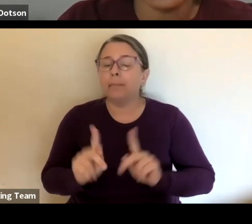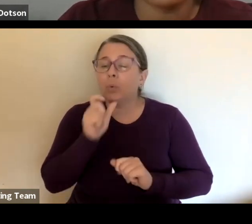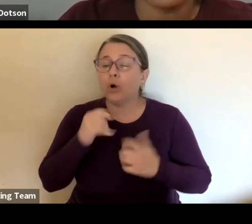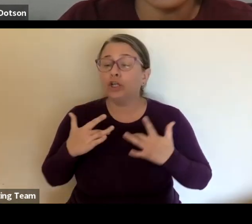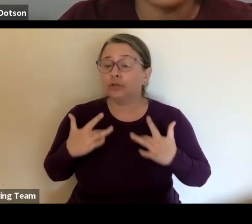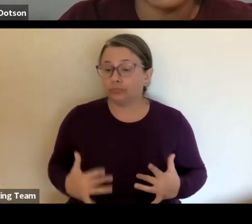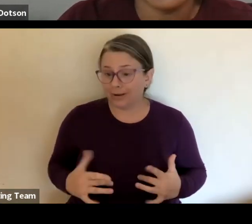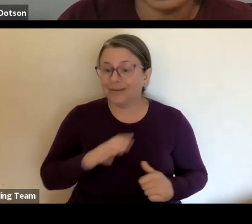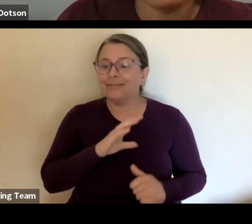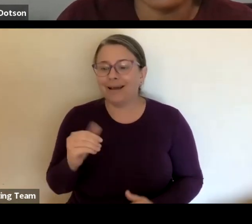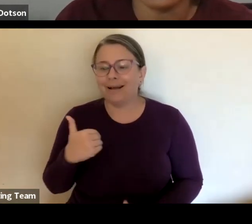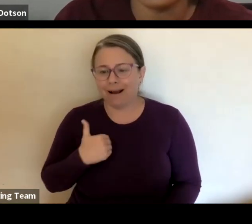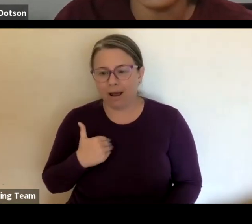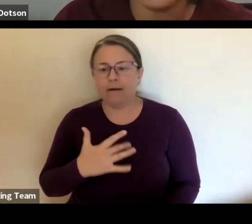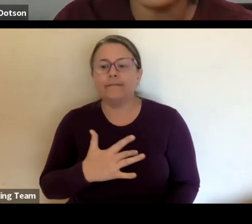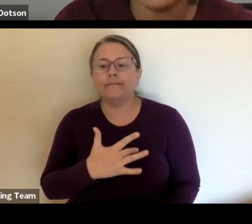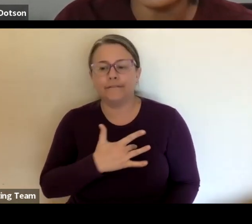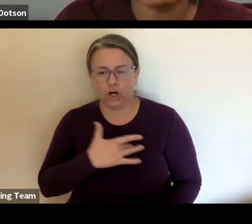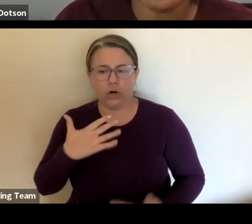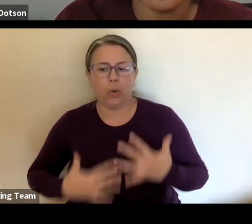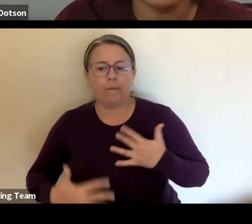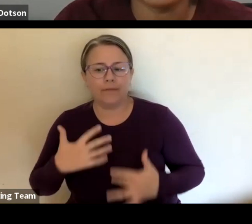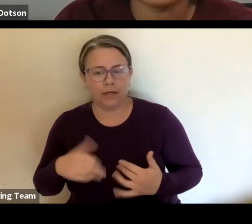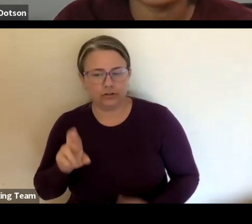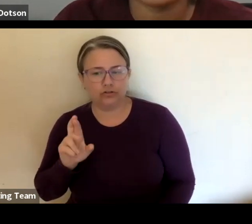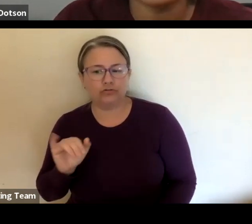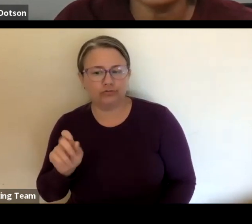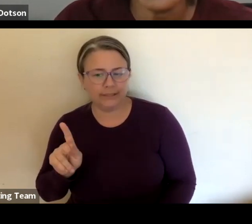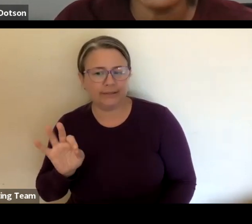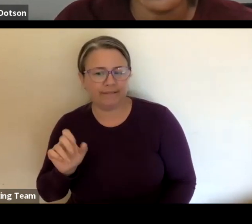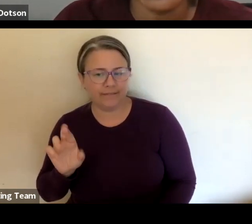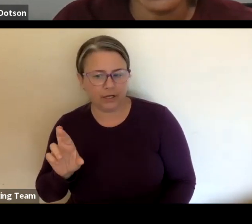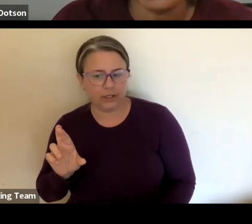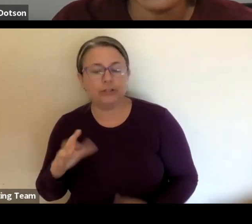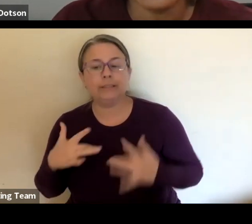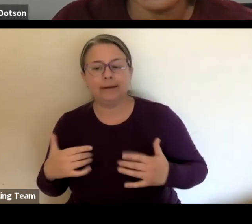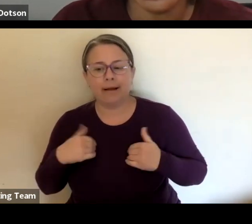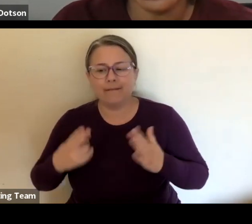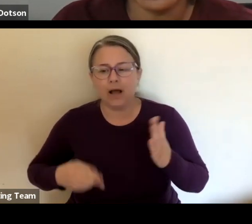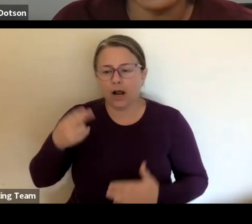tend to have higher white matter lesion burden and more neuropsychological dysfunction.